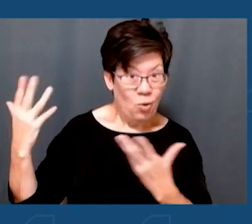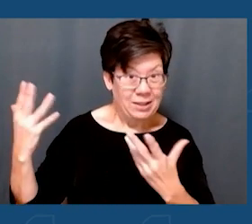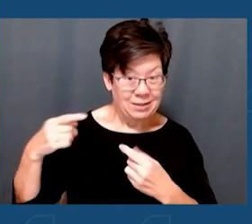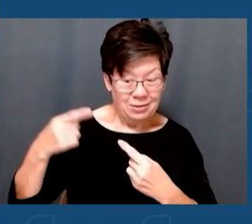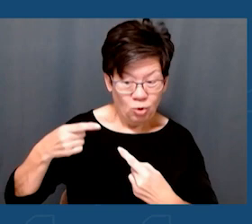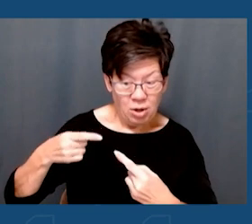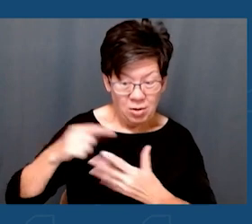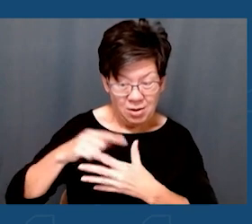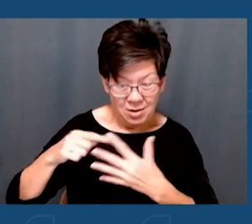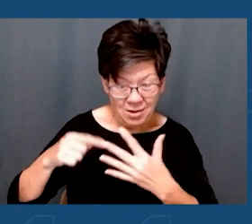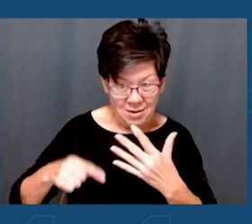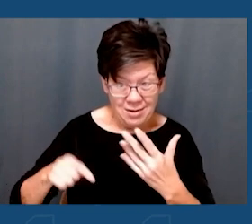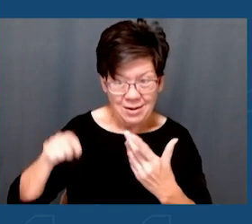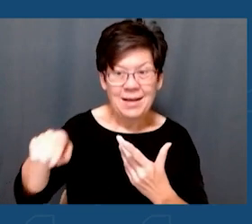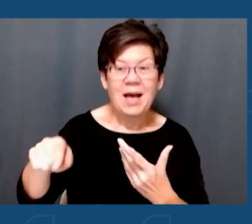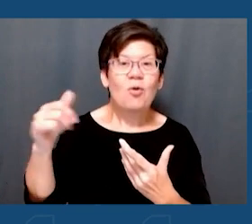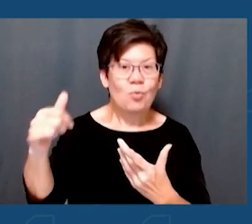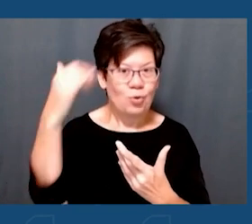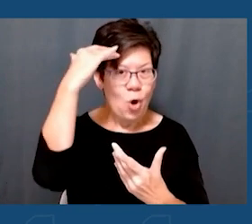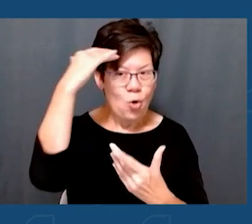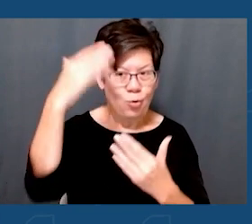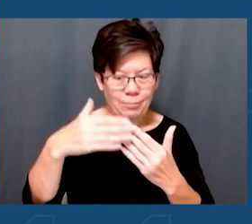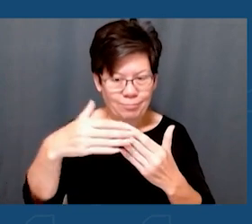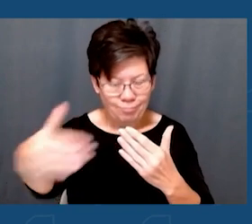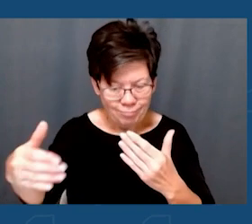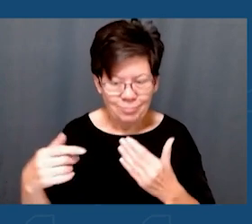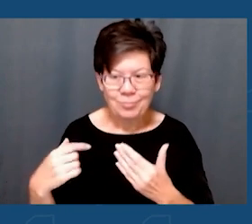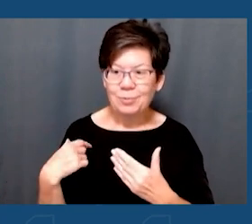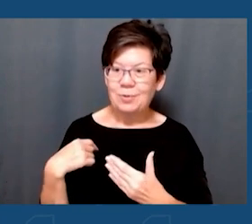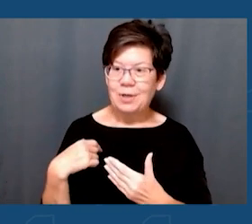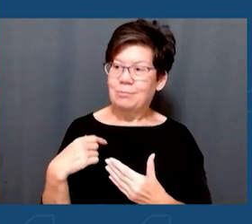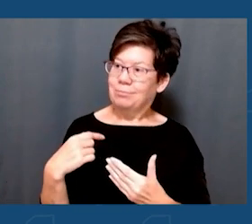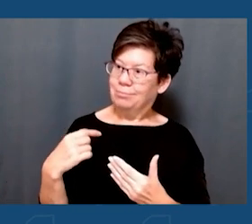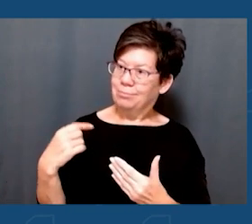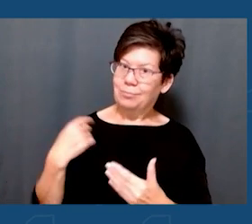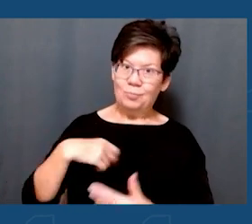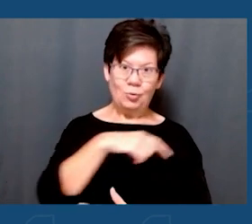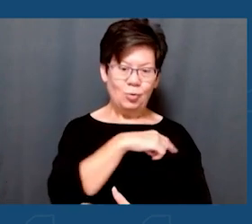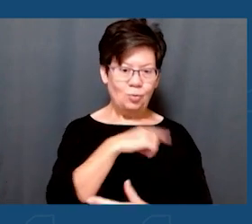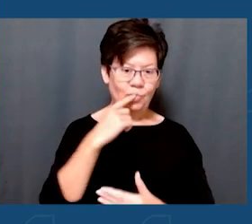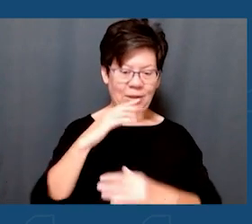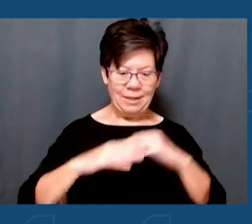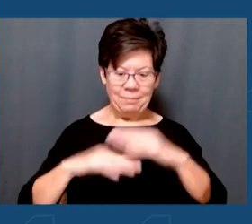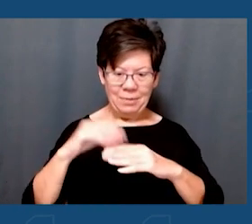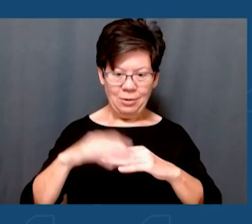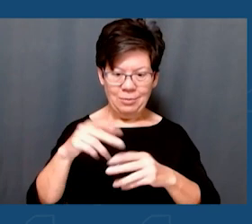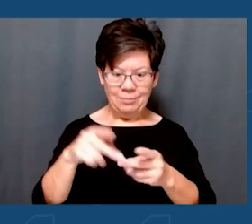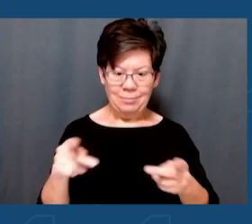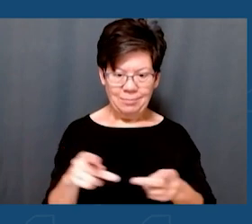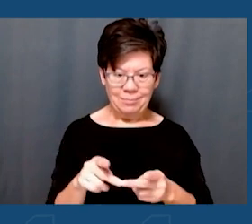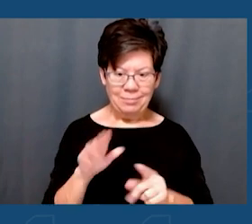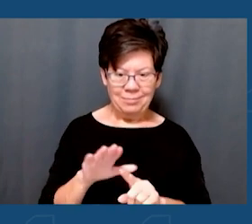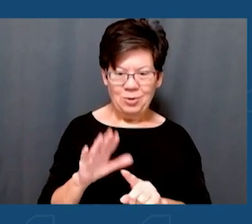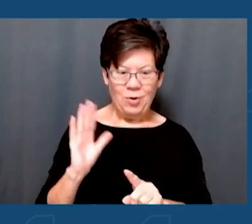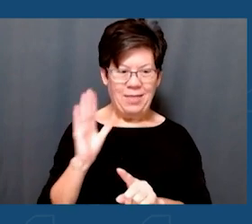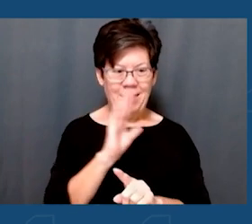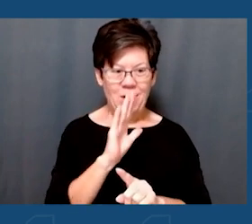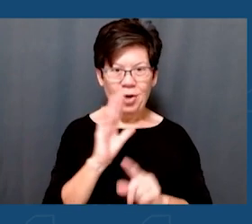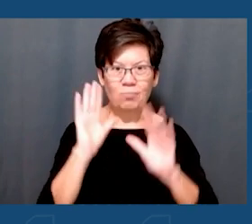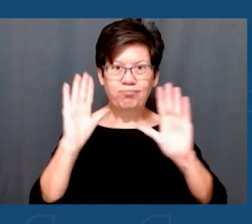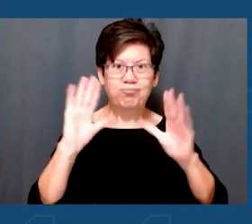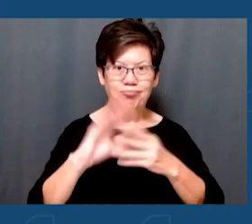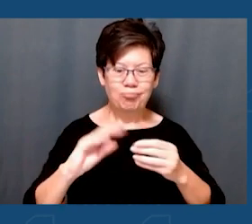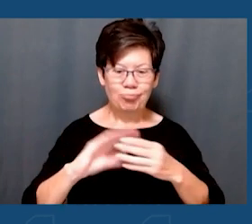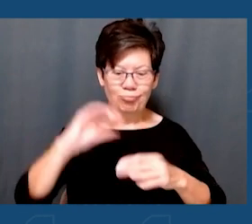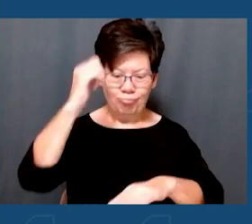came before and built a place to celebrate this great story. This neighborhood